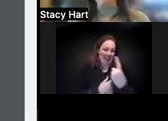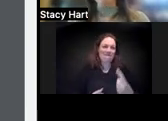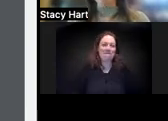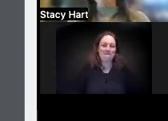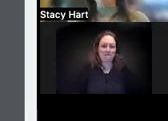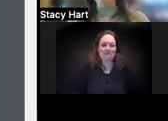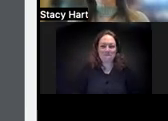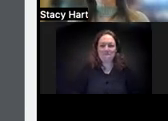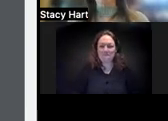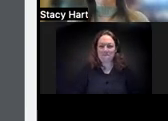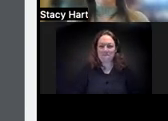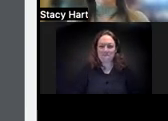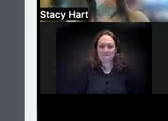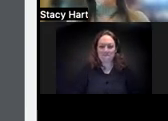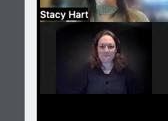Next slide.